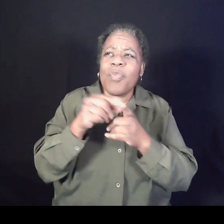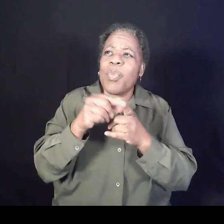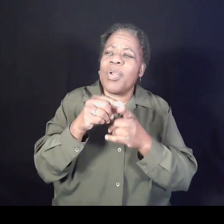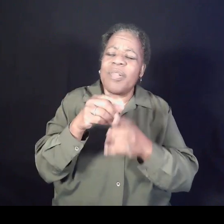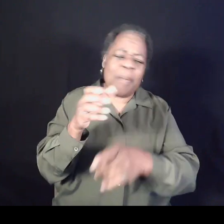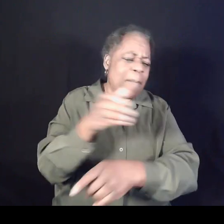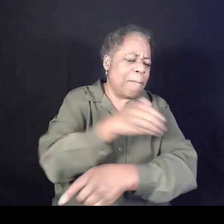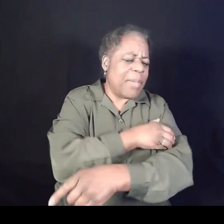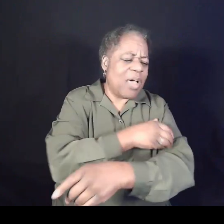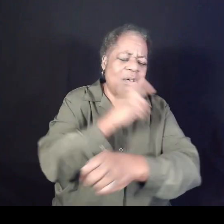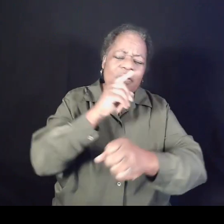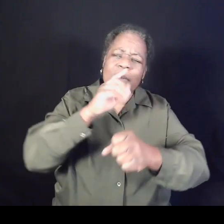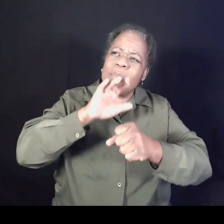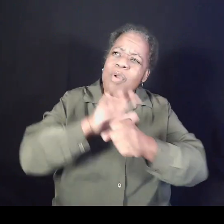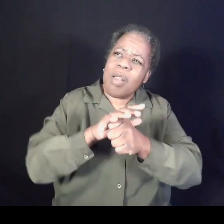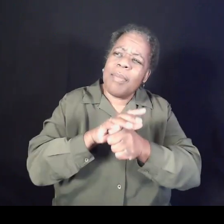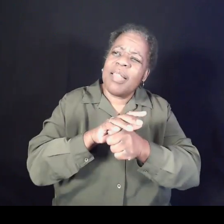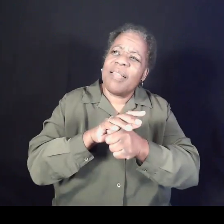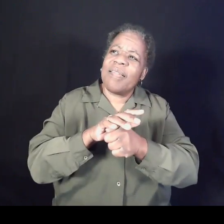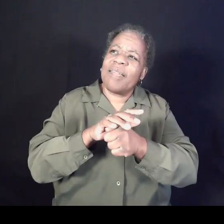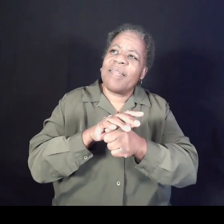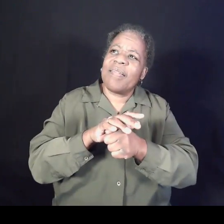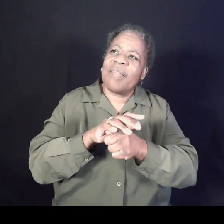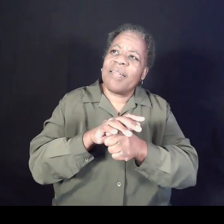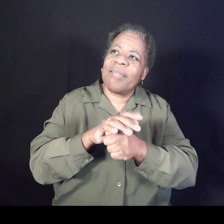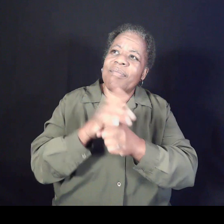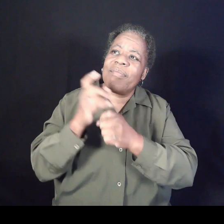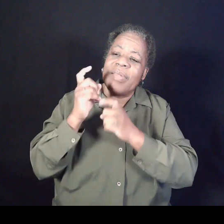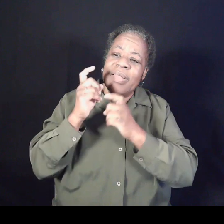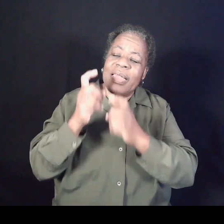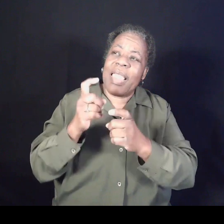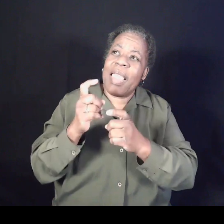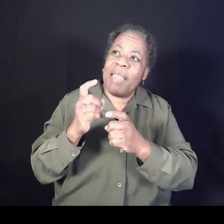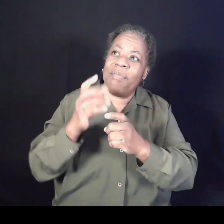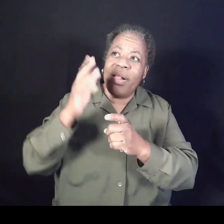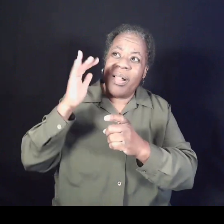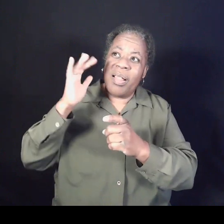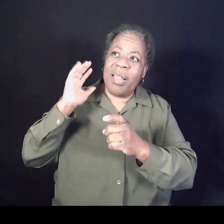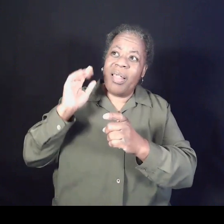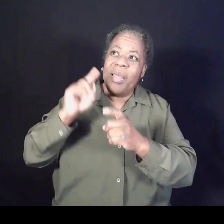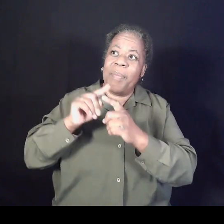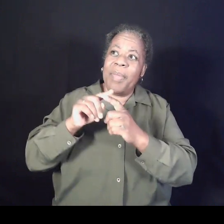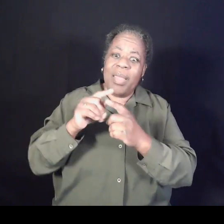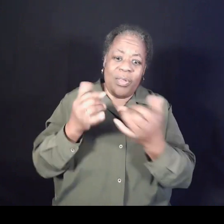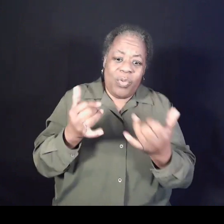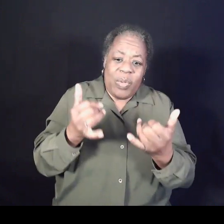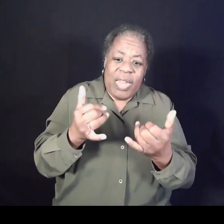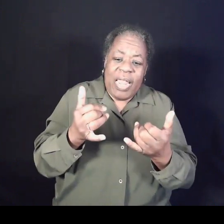promise given so long ago, and yet it brings such peace and hope today.